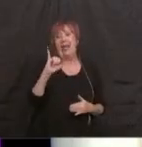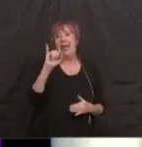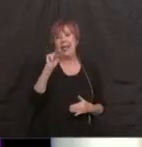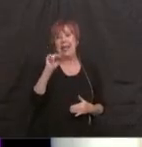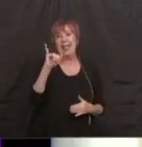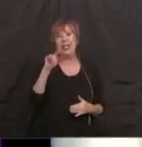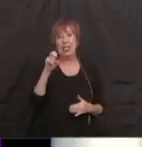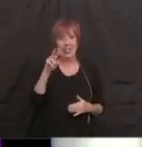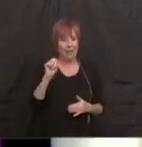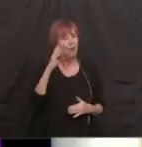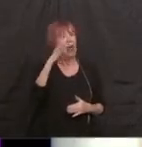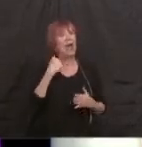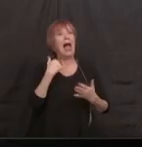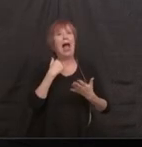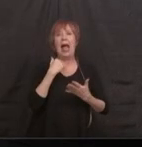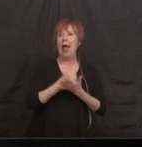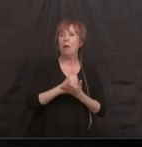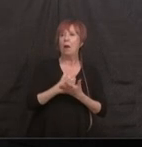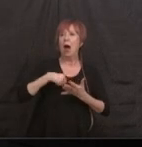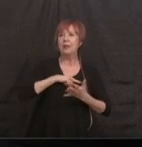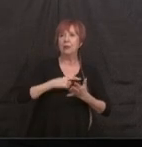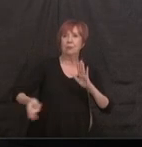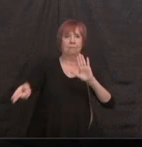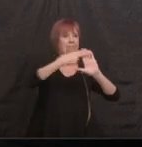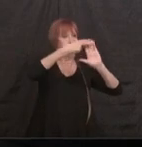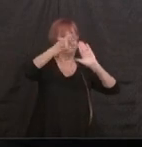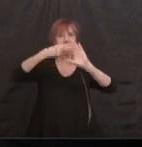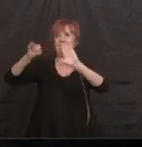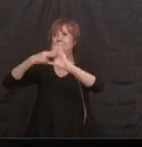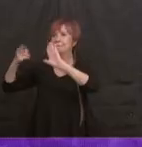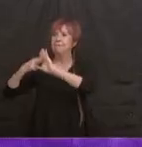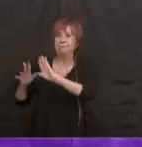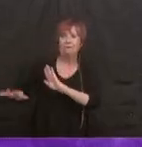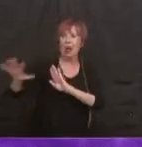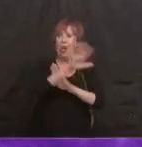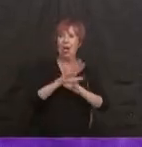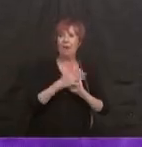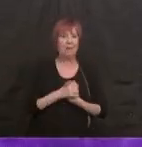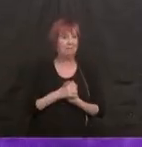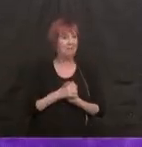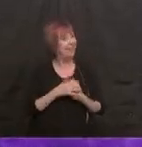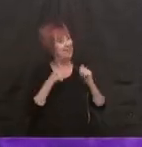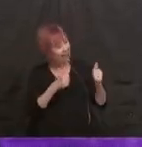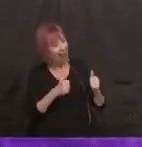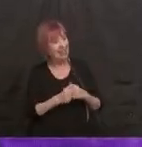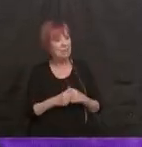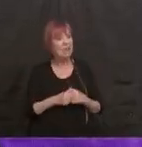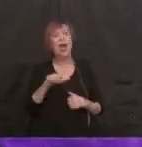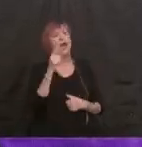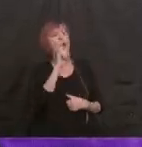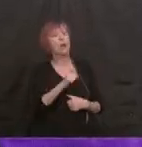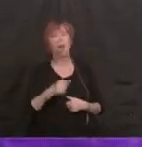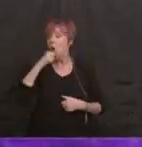country, across the world, if we wanted to. I love it. Thank you for sharing. I have another question. So the Women's March